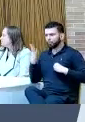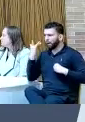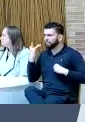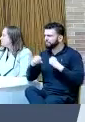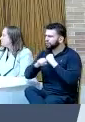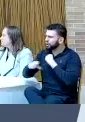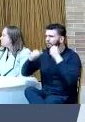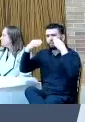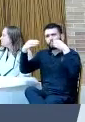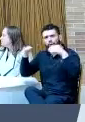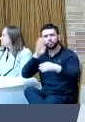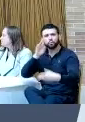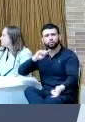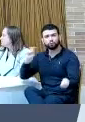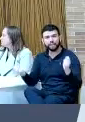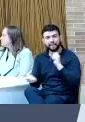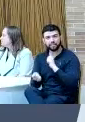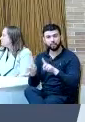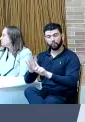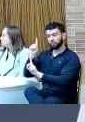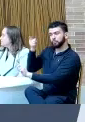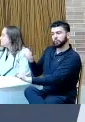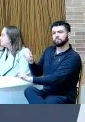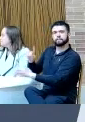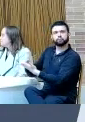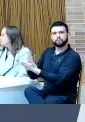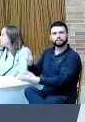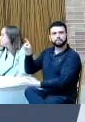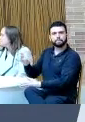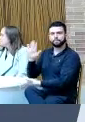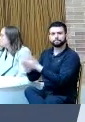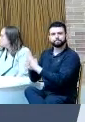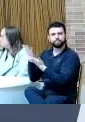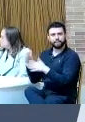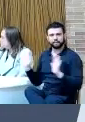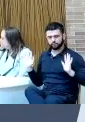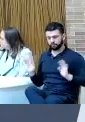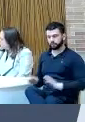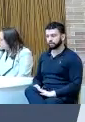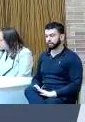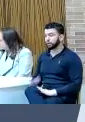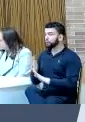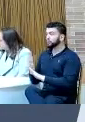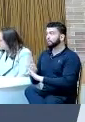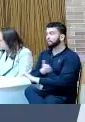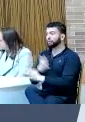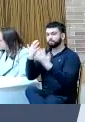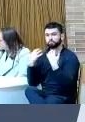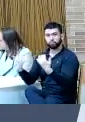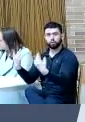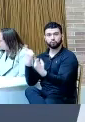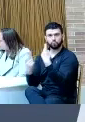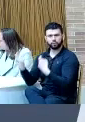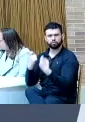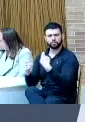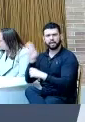change and we don't discriminate so as I before I open up to questions I'd like to go back to